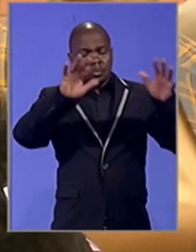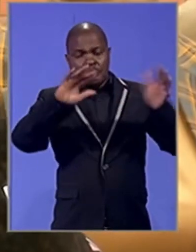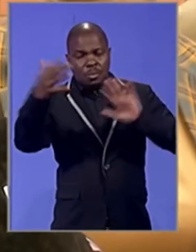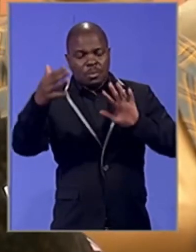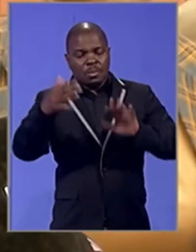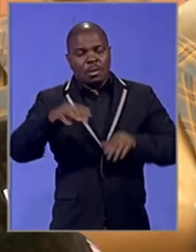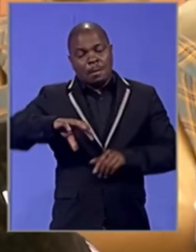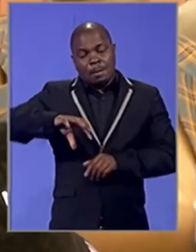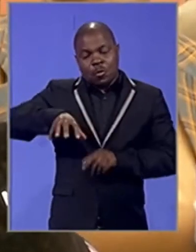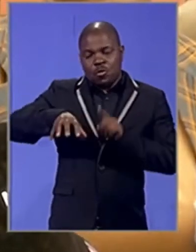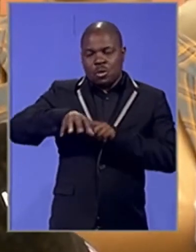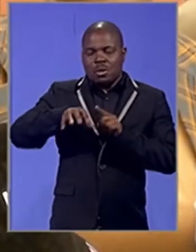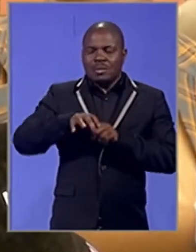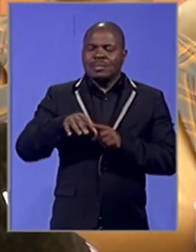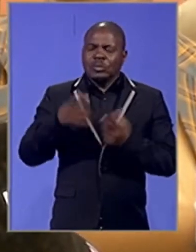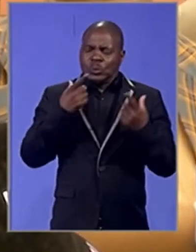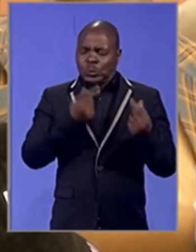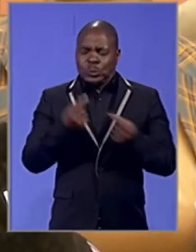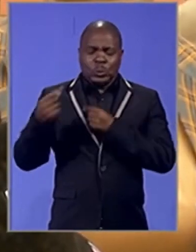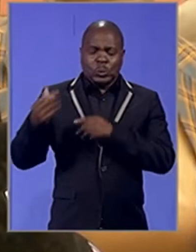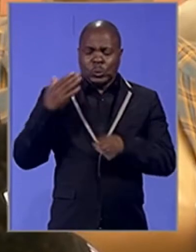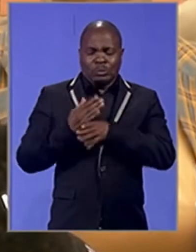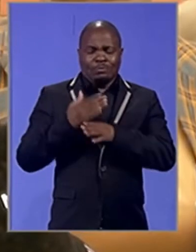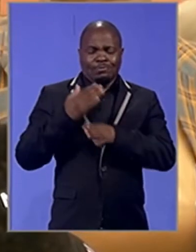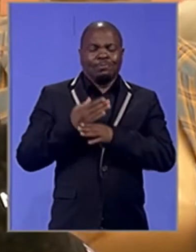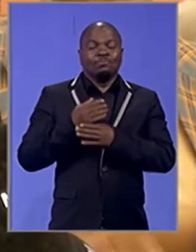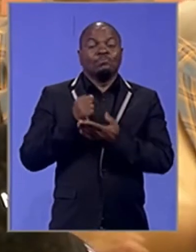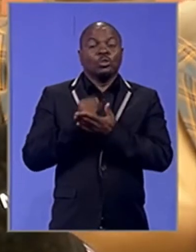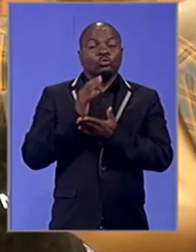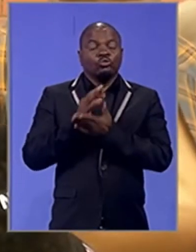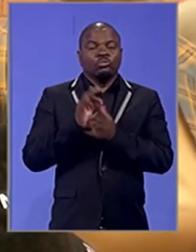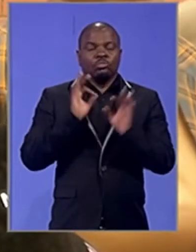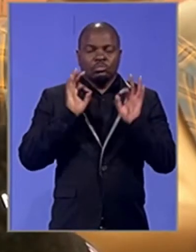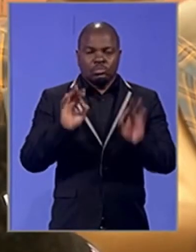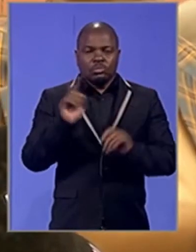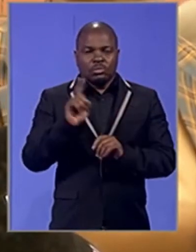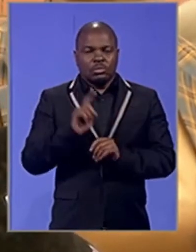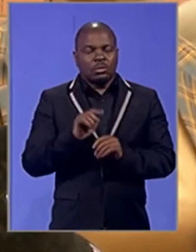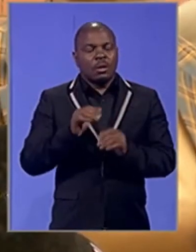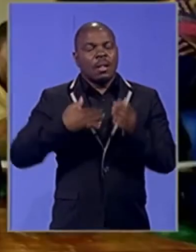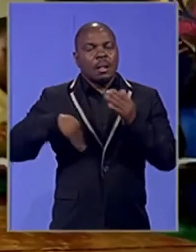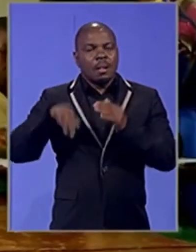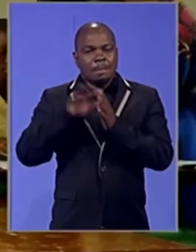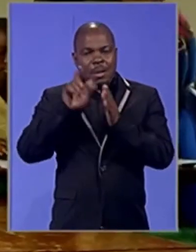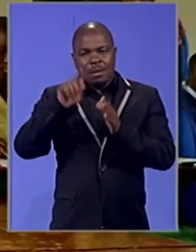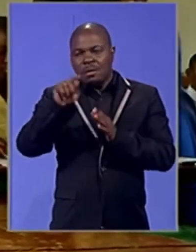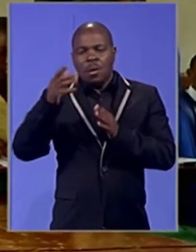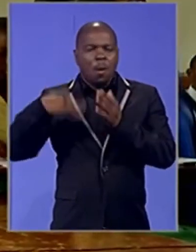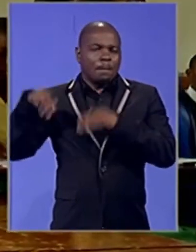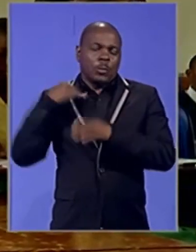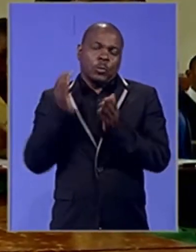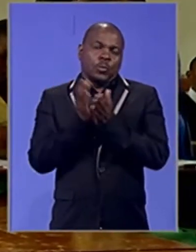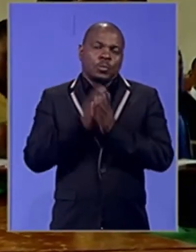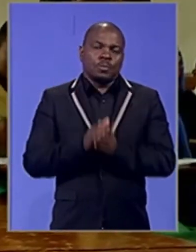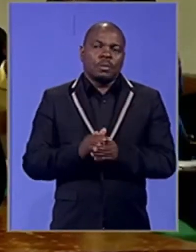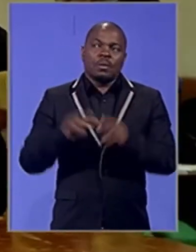all what it is in its powers to make sure that all learners go back to school. Lefapha la Nala